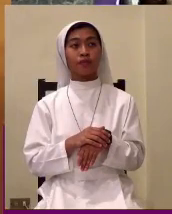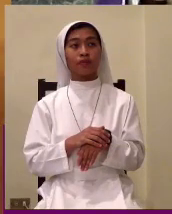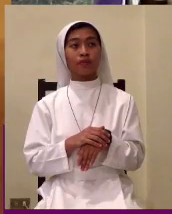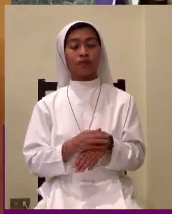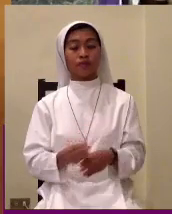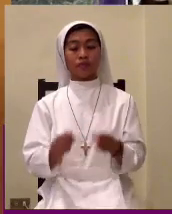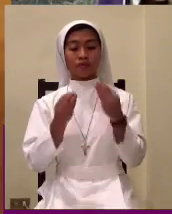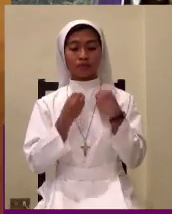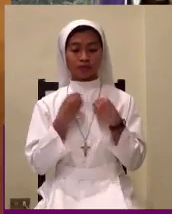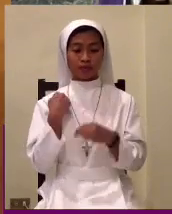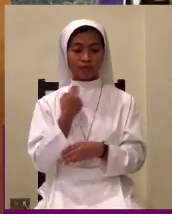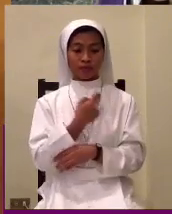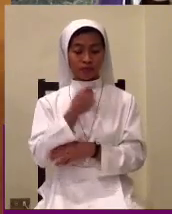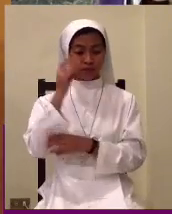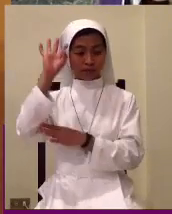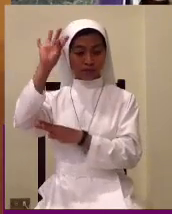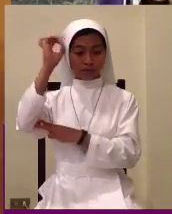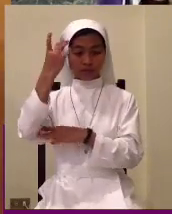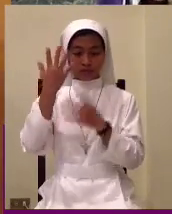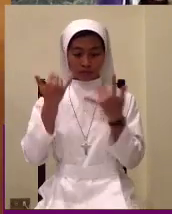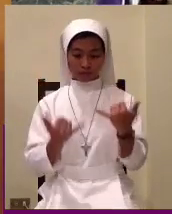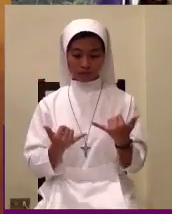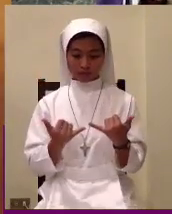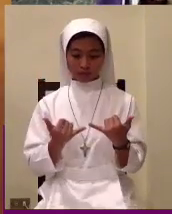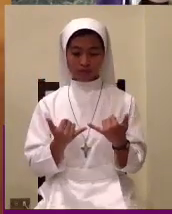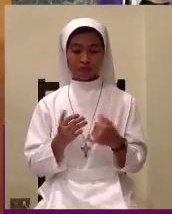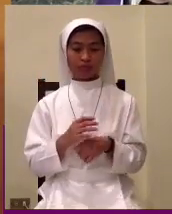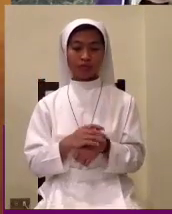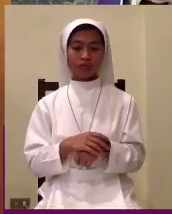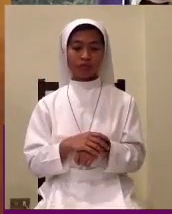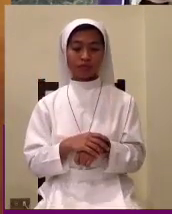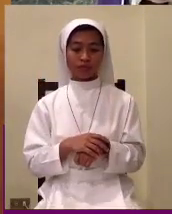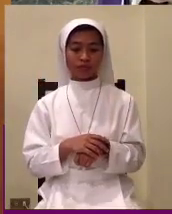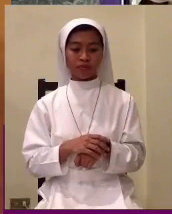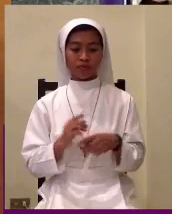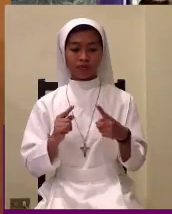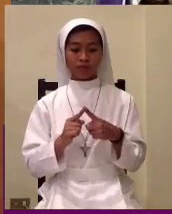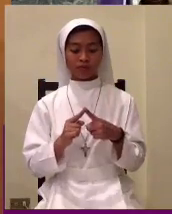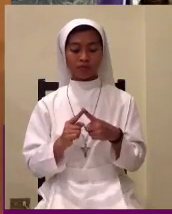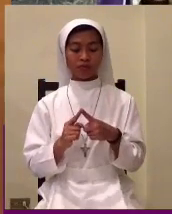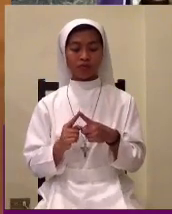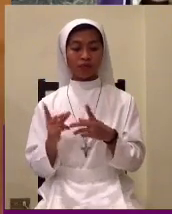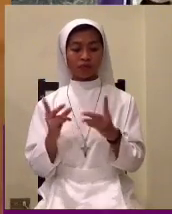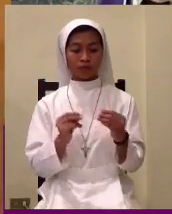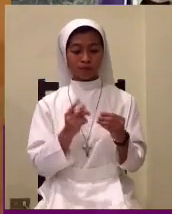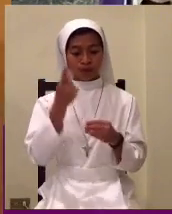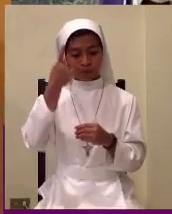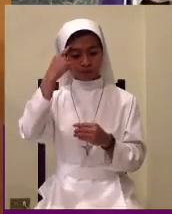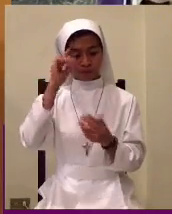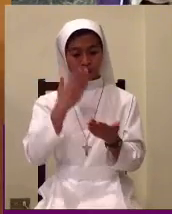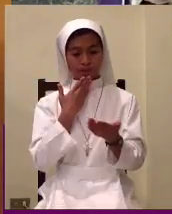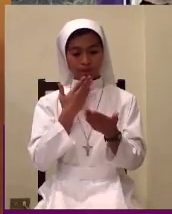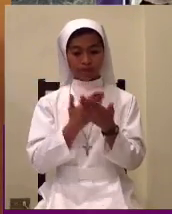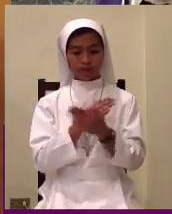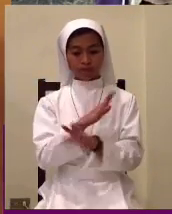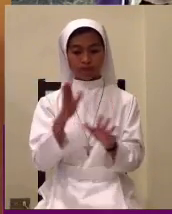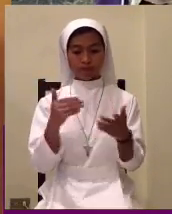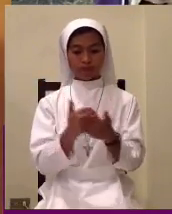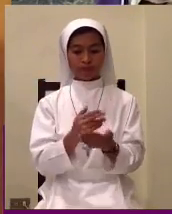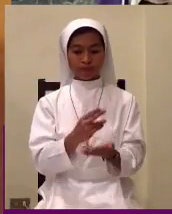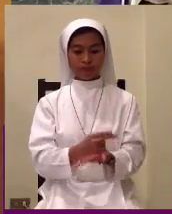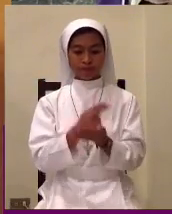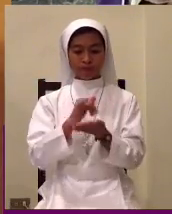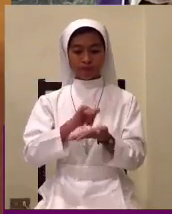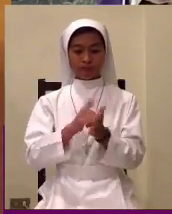Give us the grace in this trying time to work for the good of all and to help those in need.